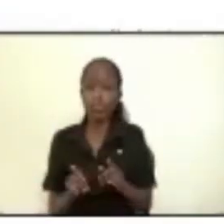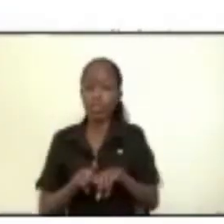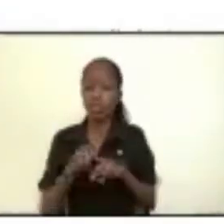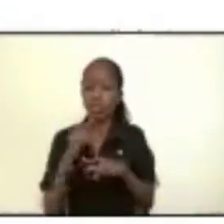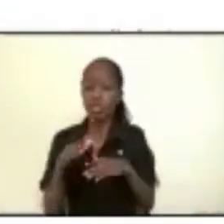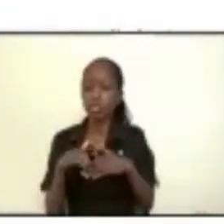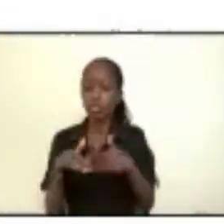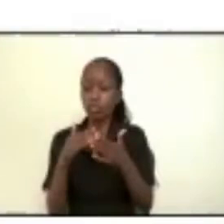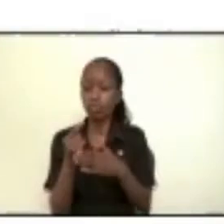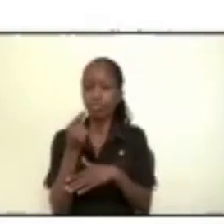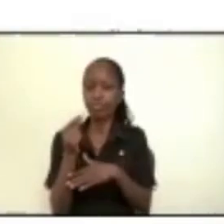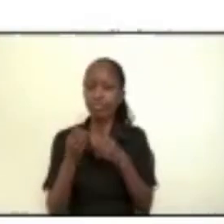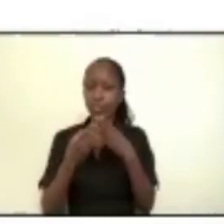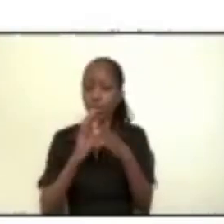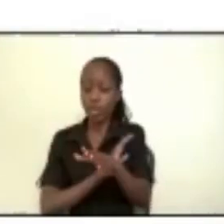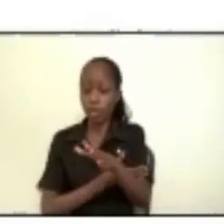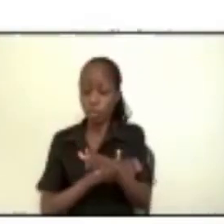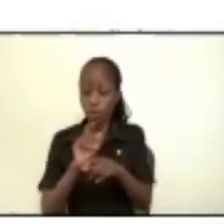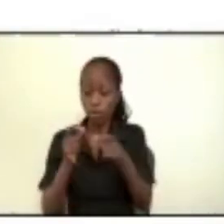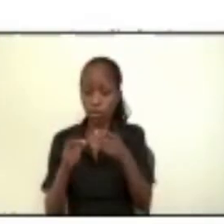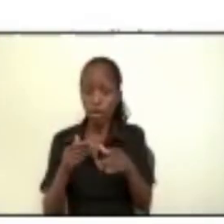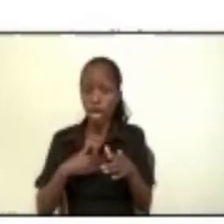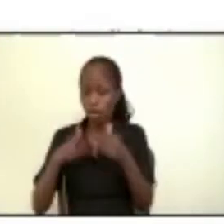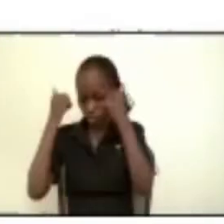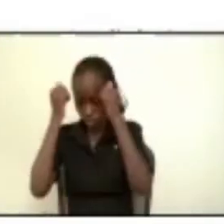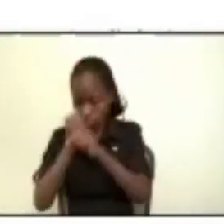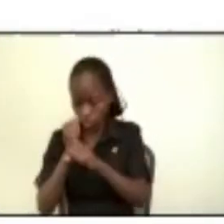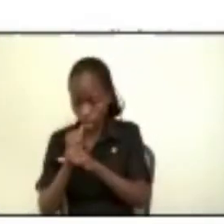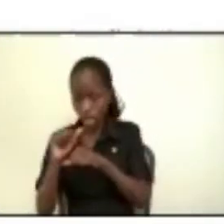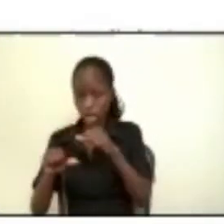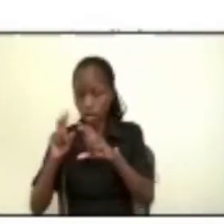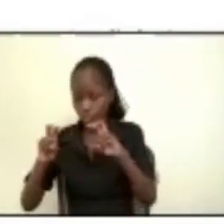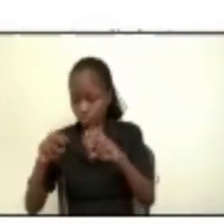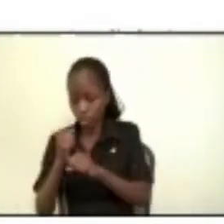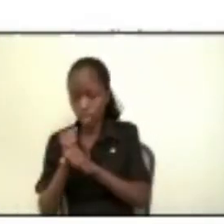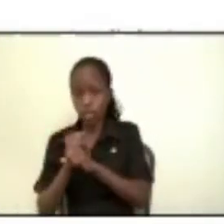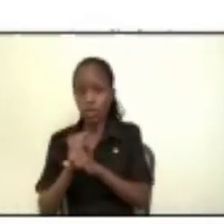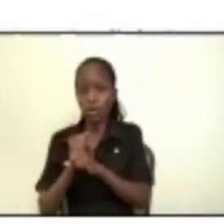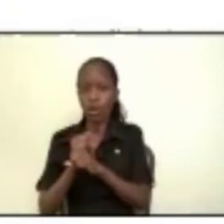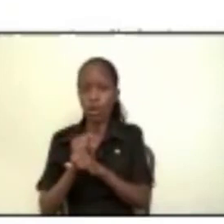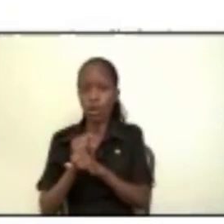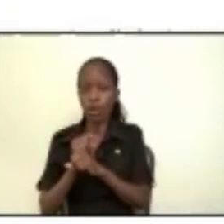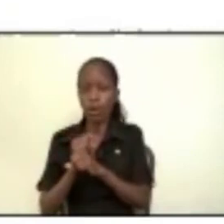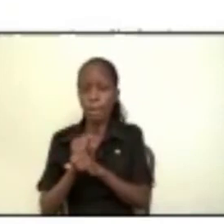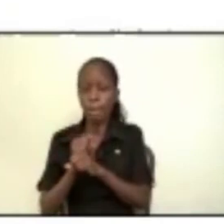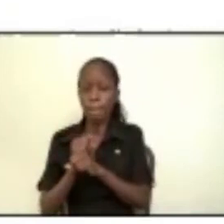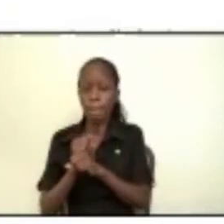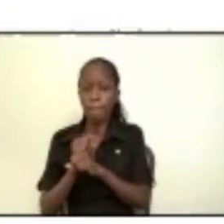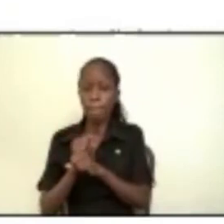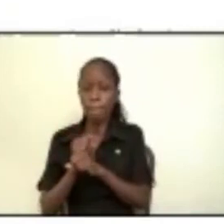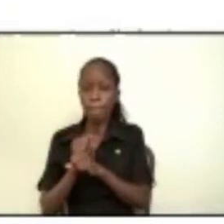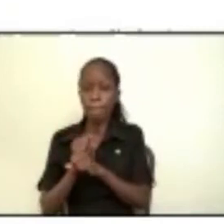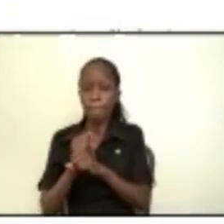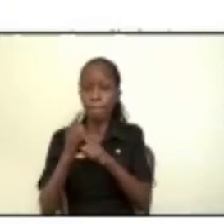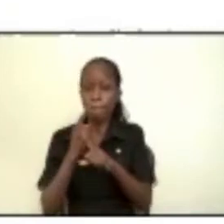context to the power of media, there was a study that was done on racial narratives and how that plays out in journalism. This is based in the States,